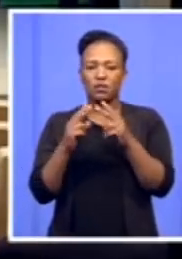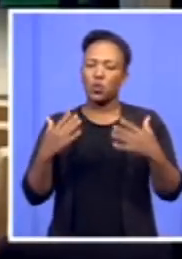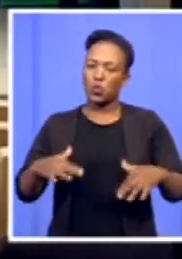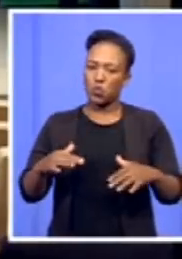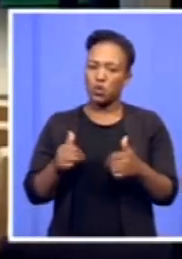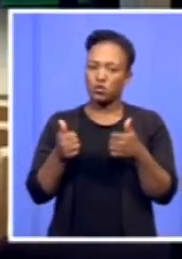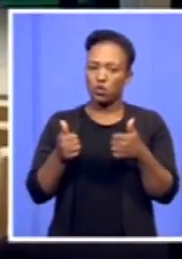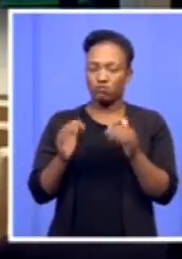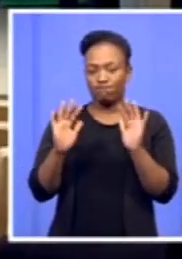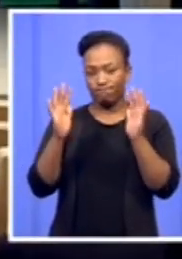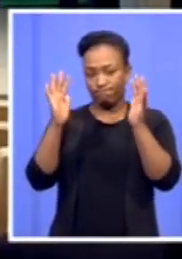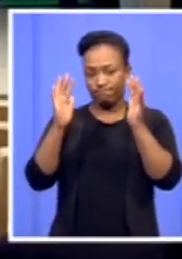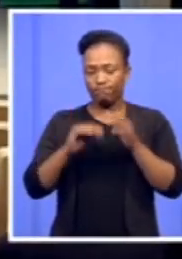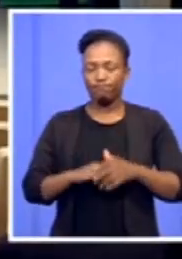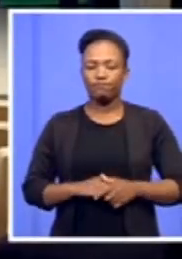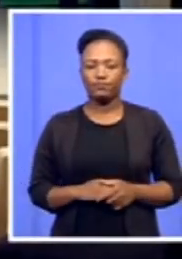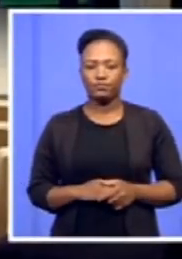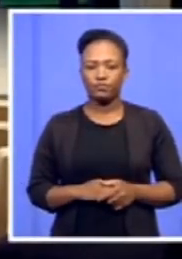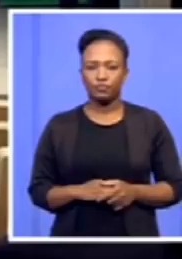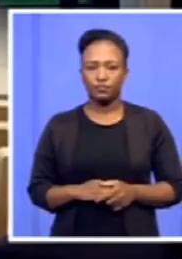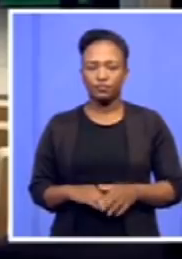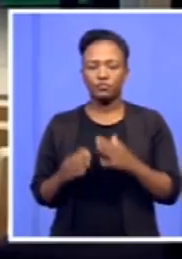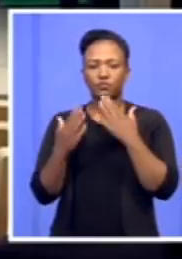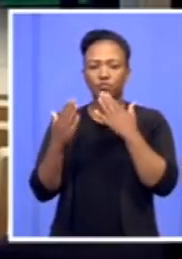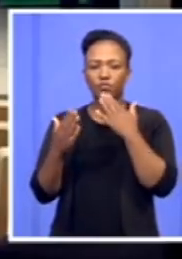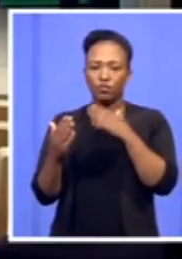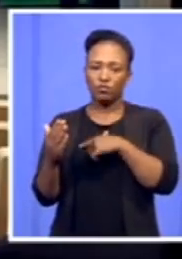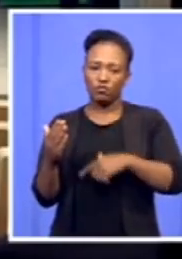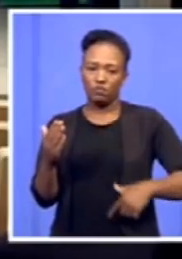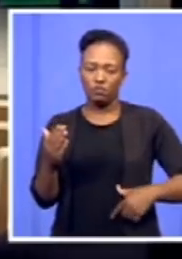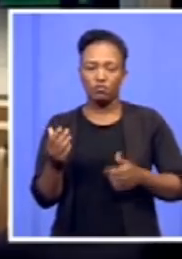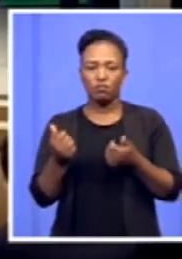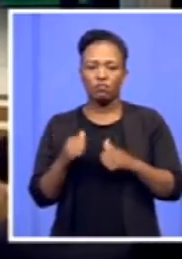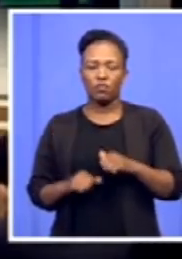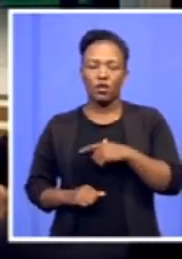Thank you, President. May I invite President Al-Sisi to take the floor?